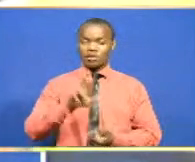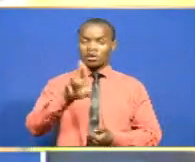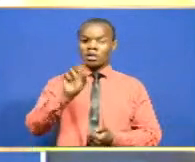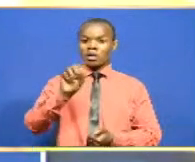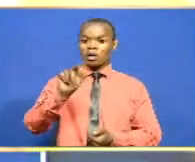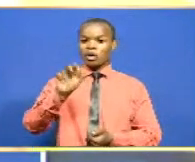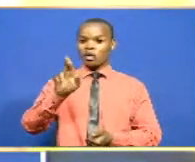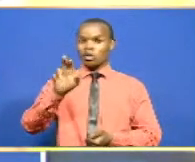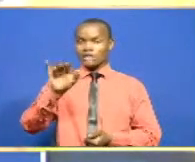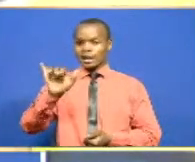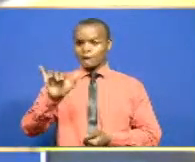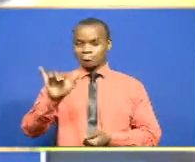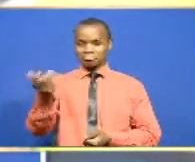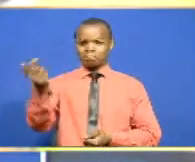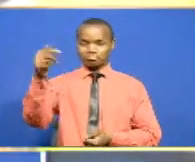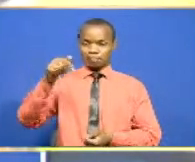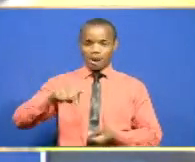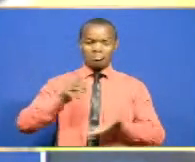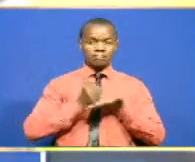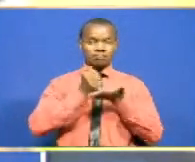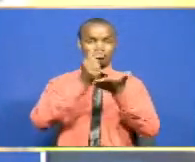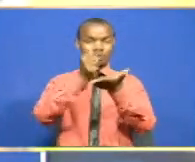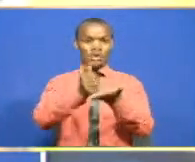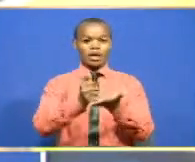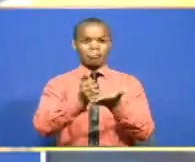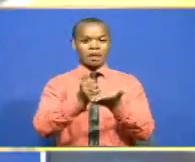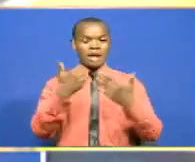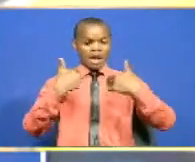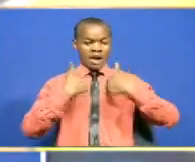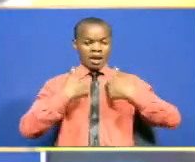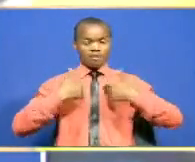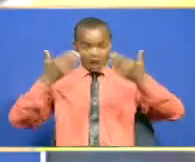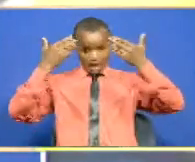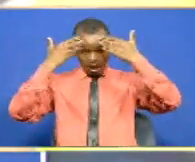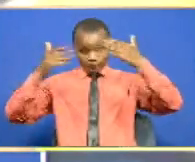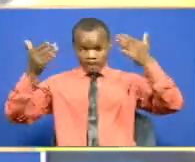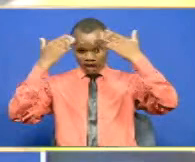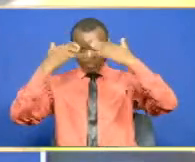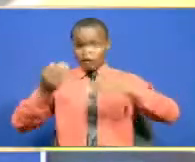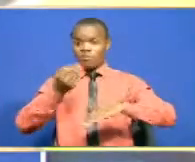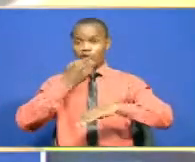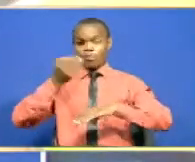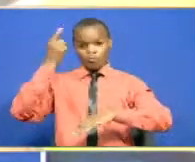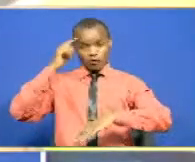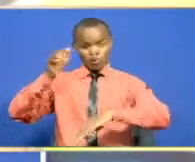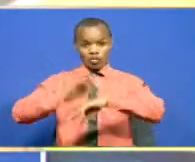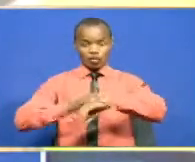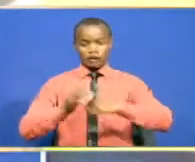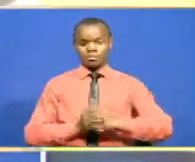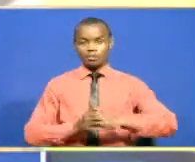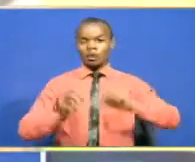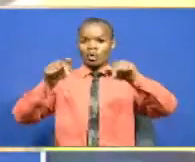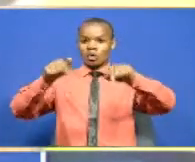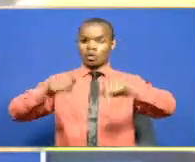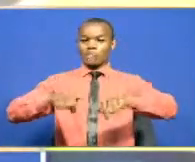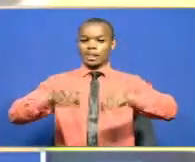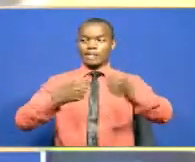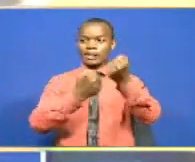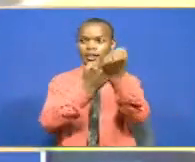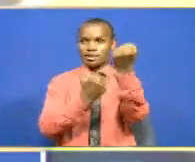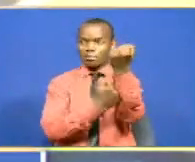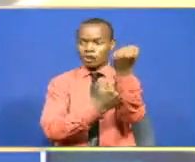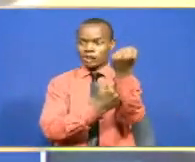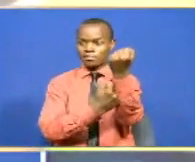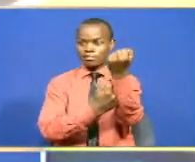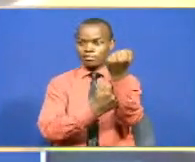with this campaign called Food for Good. So today we are managing to feed